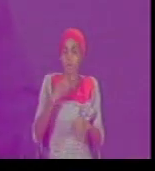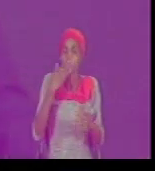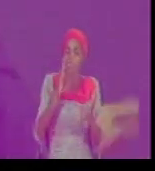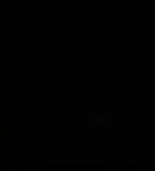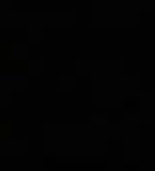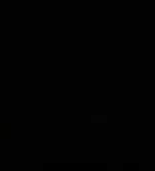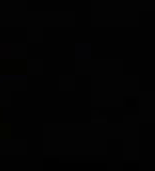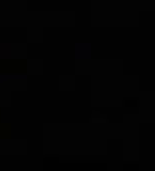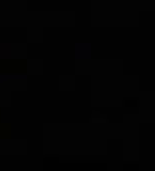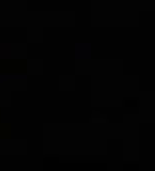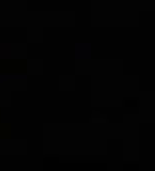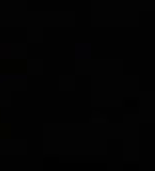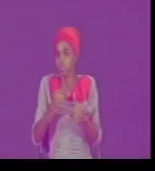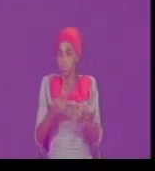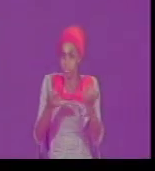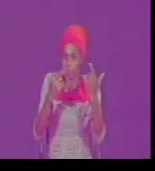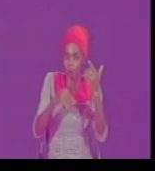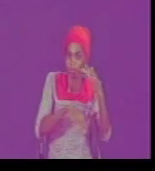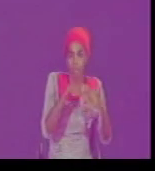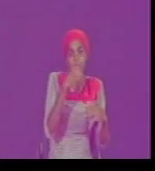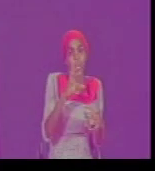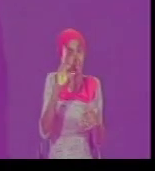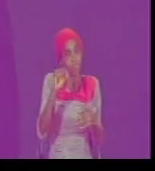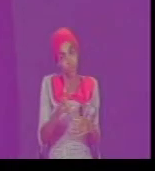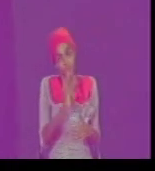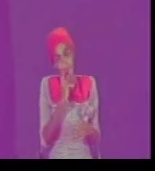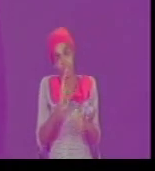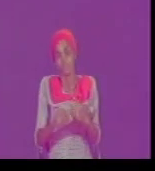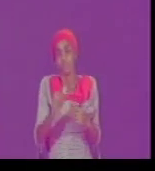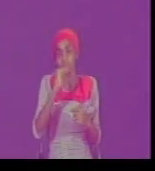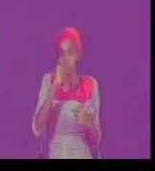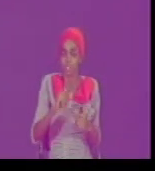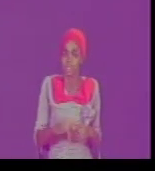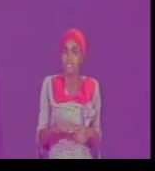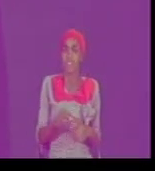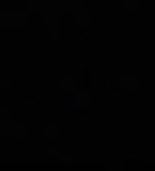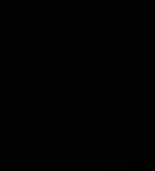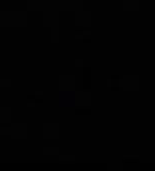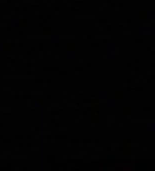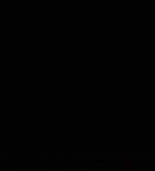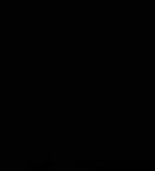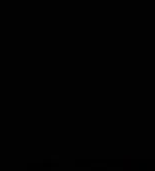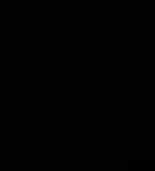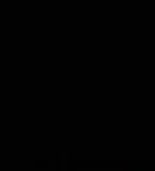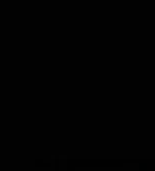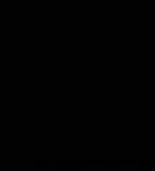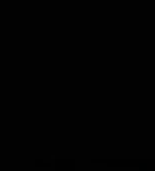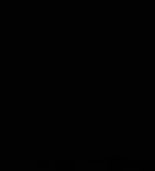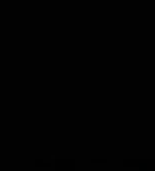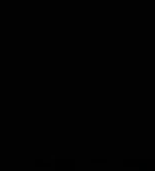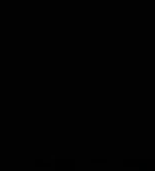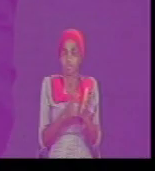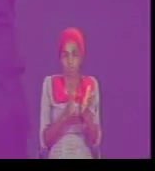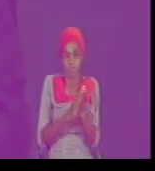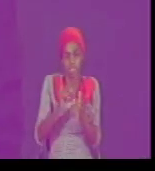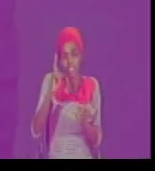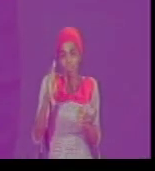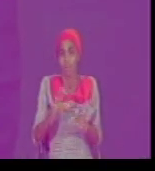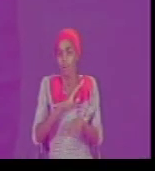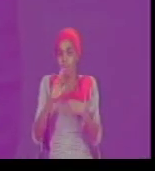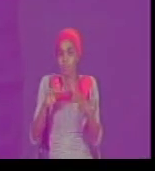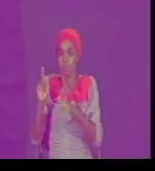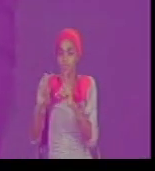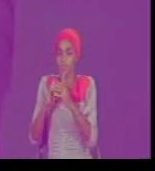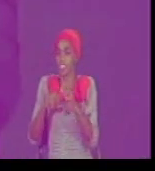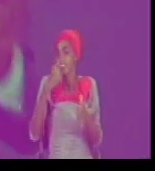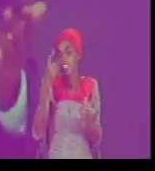even come to is bitter, is not drinkable. They don't know to praise God. All those people, God, they are